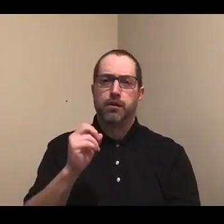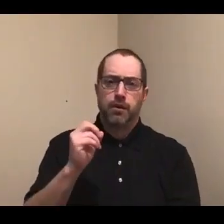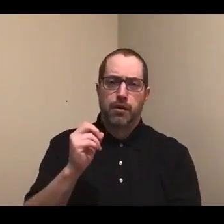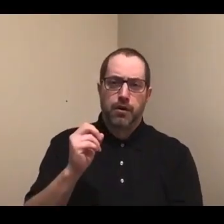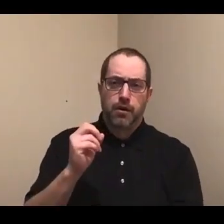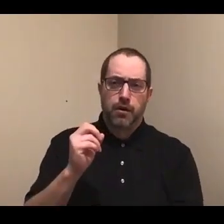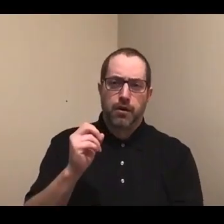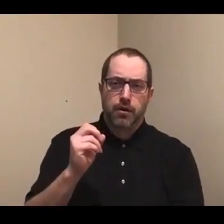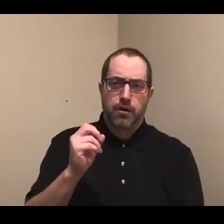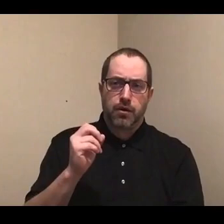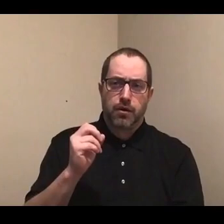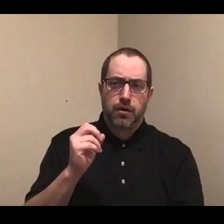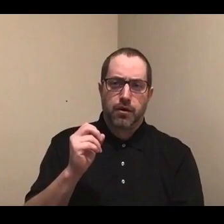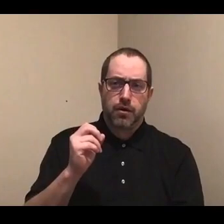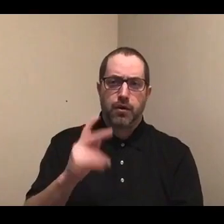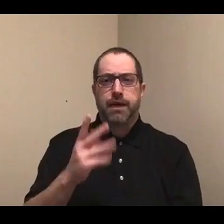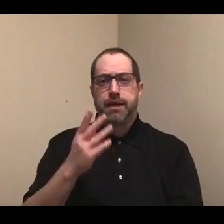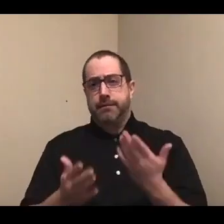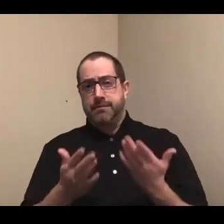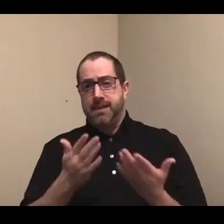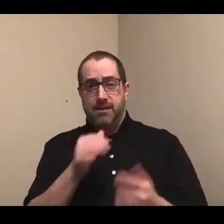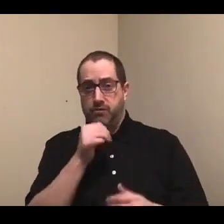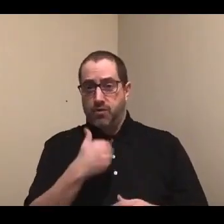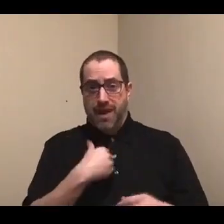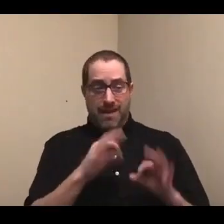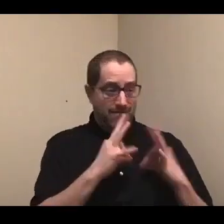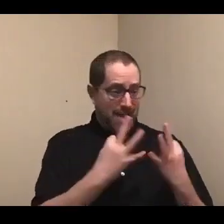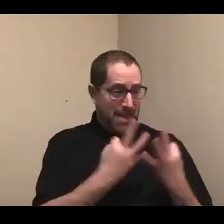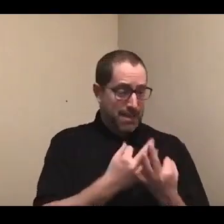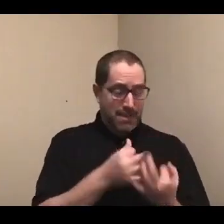a friend that can book for me, could I just go to a clinic or have someone do